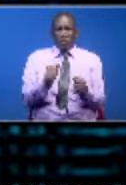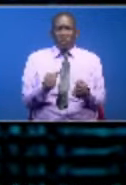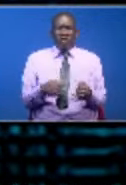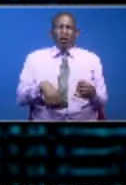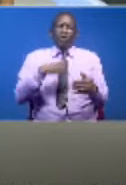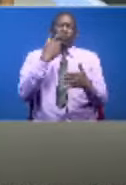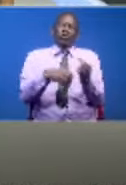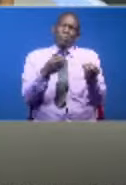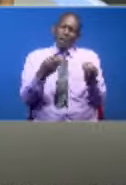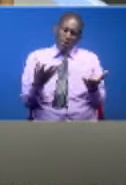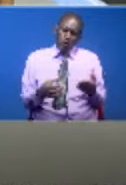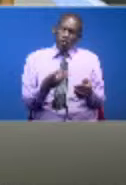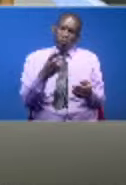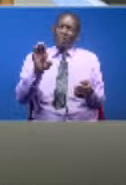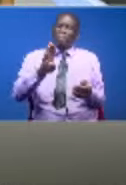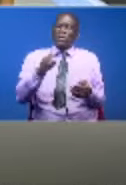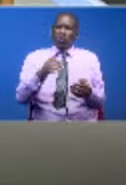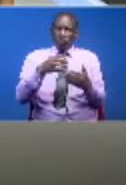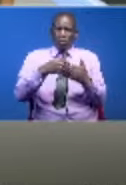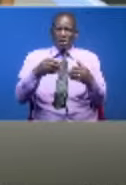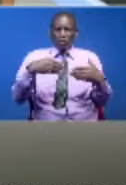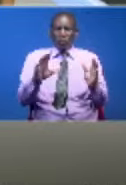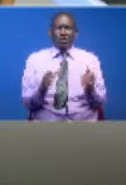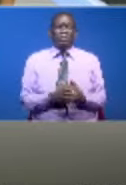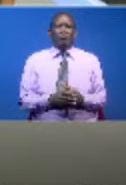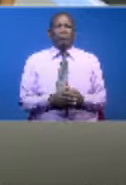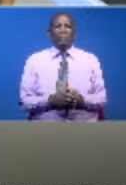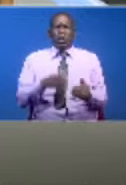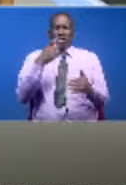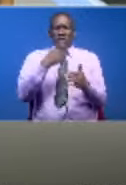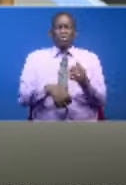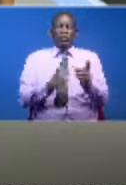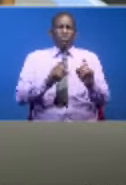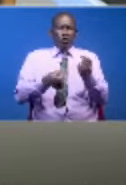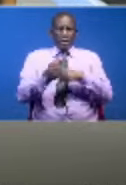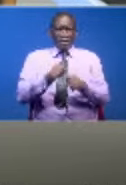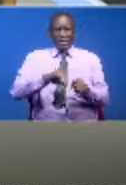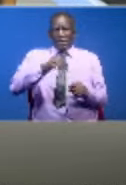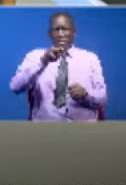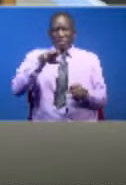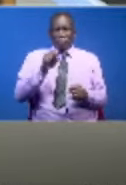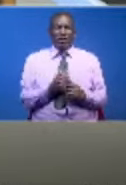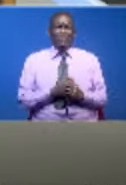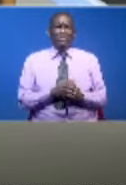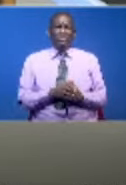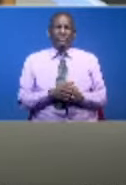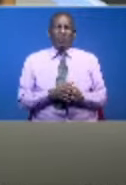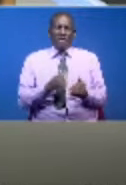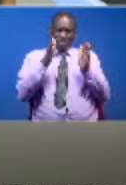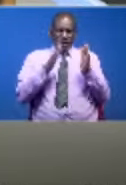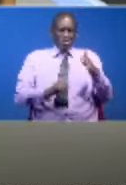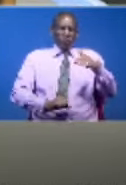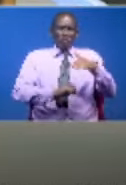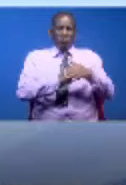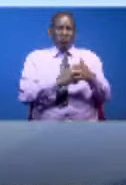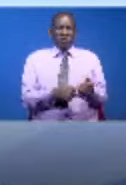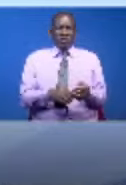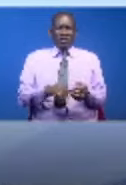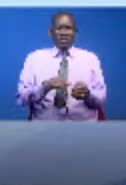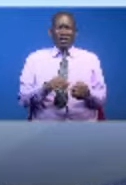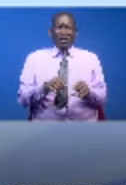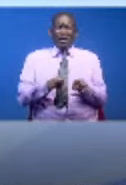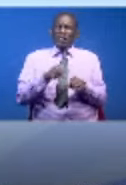losses? Yeah, I see. That's the magnitude to look at it. So the cost of inaction. Yes. James, fiscal incentives. Yes, and as Krishna